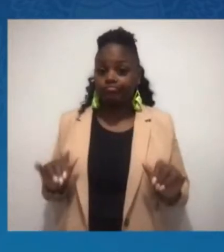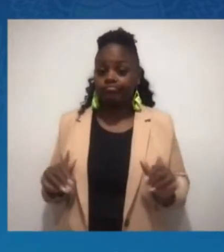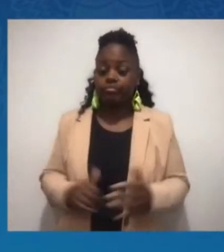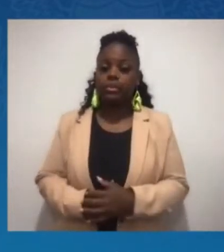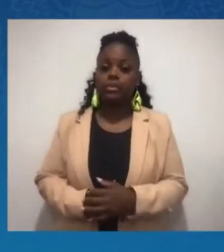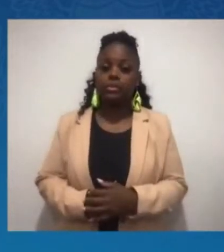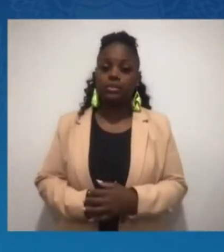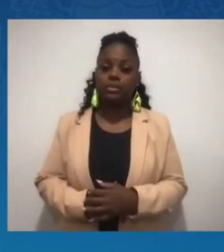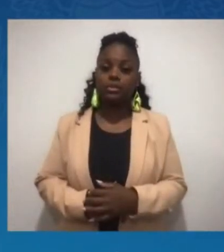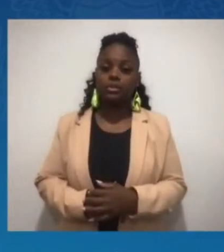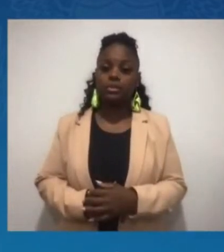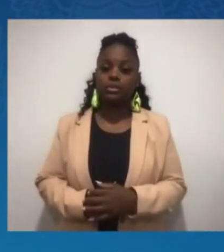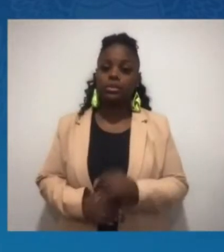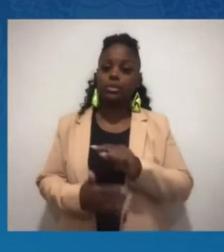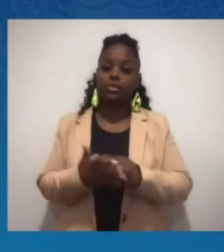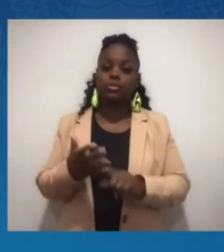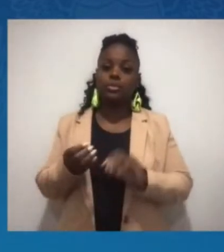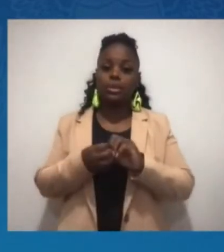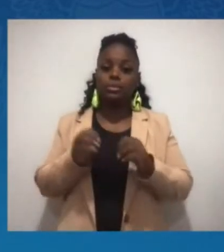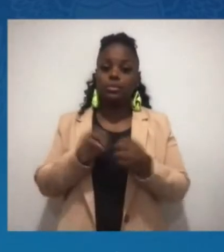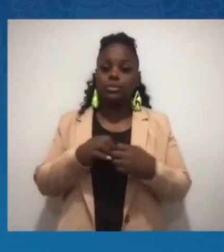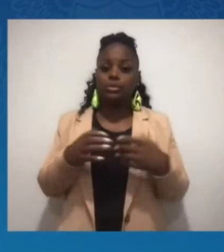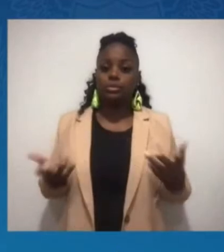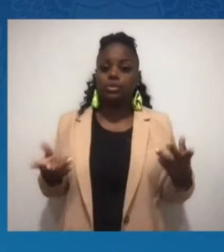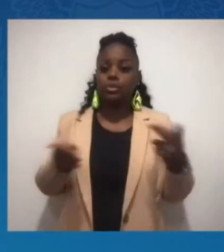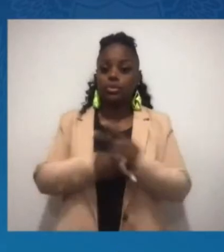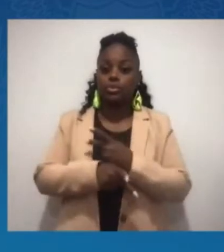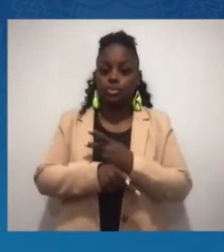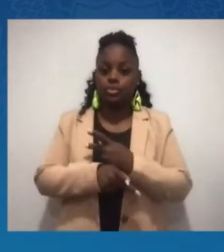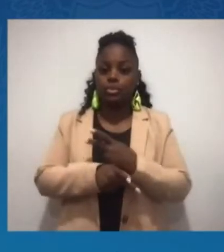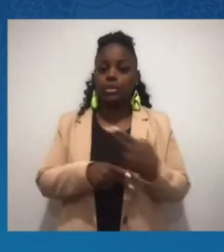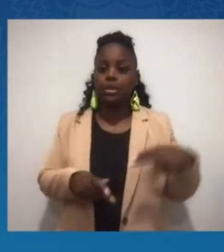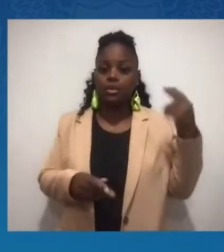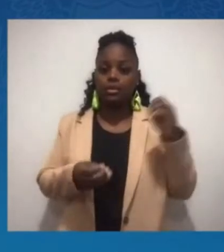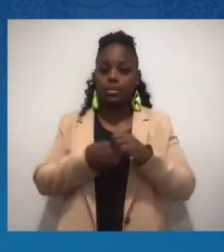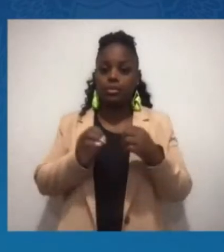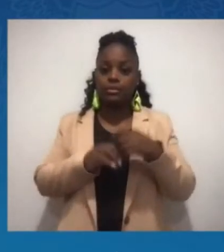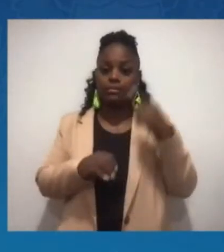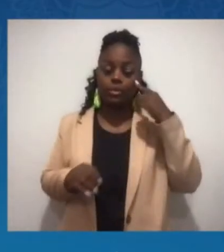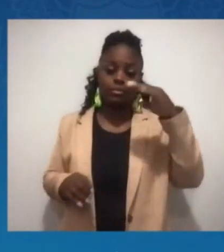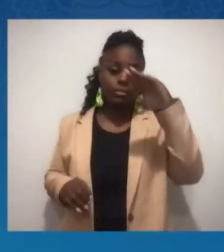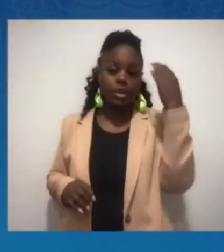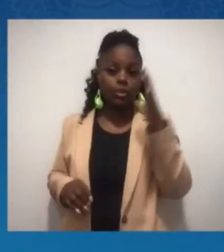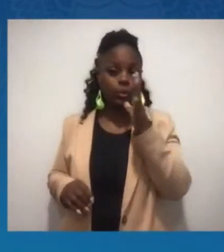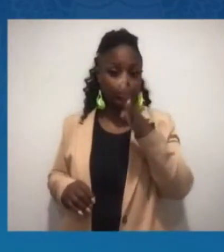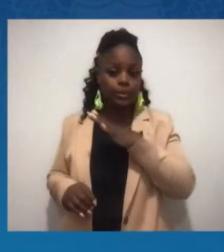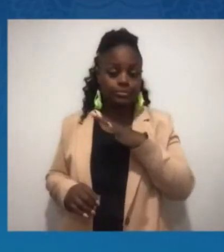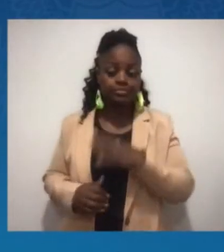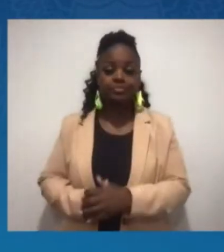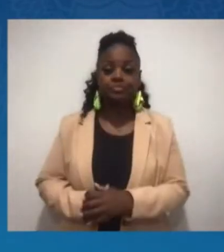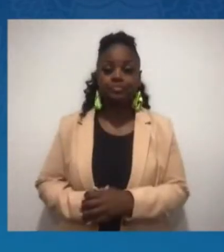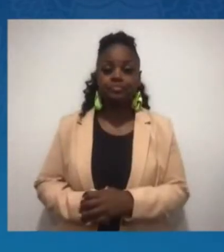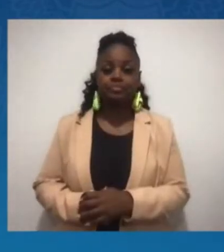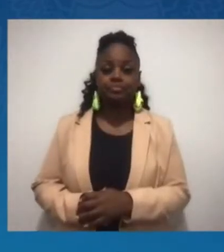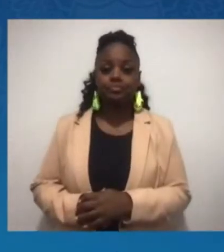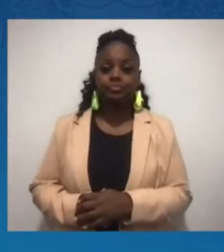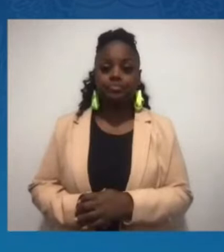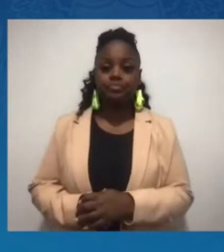just the highest with Black women, that she will have that experience regardless of her education level or